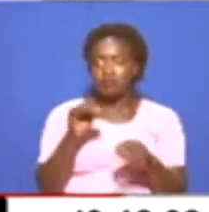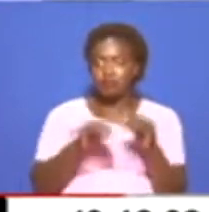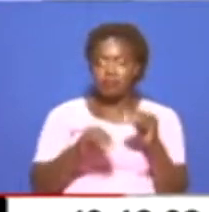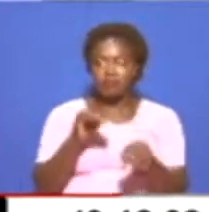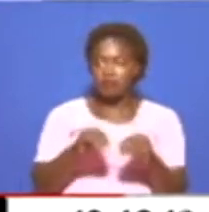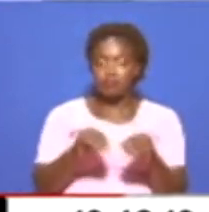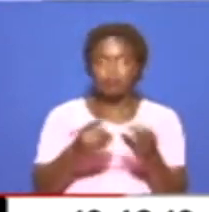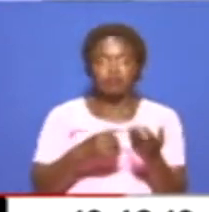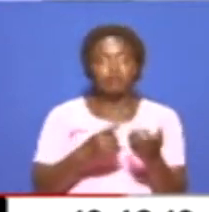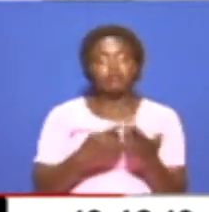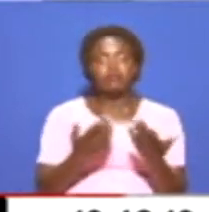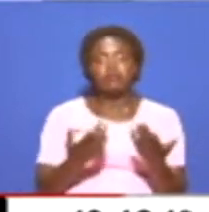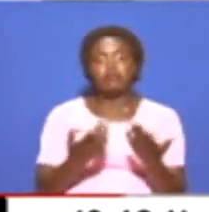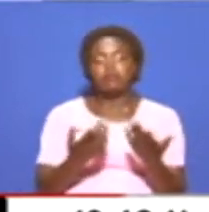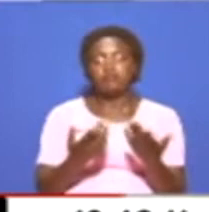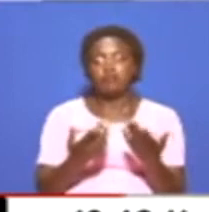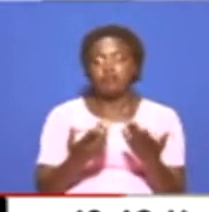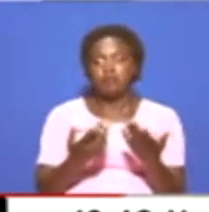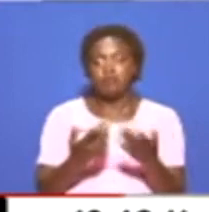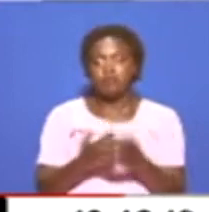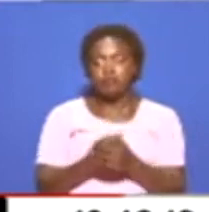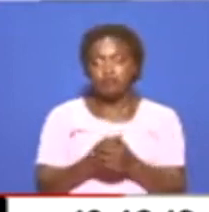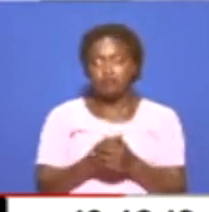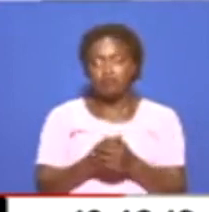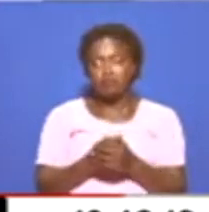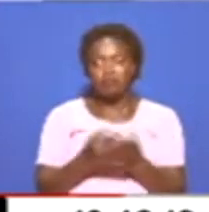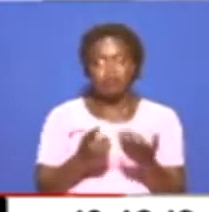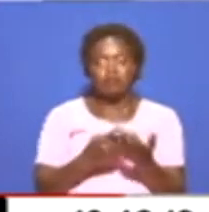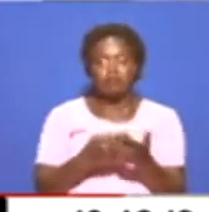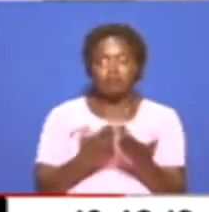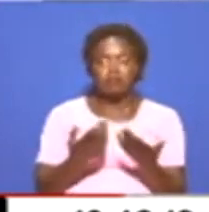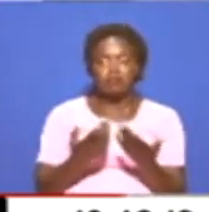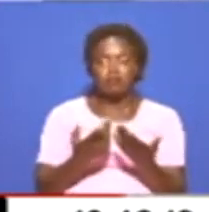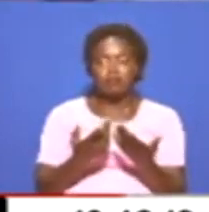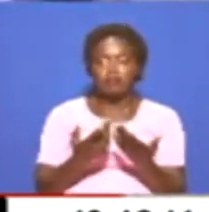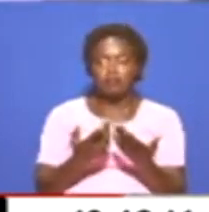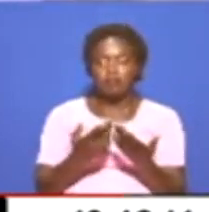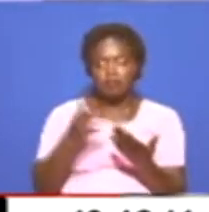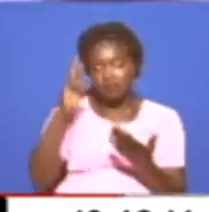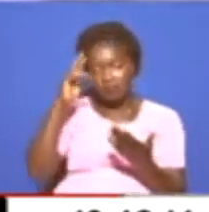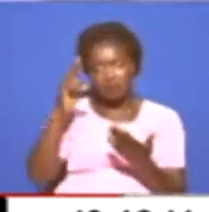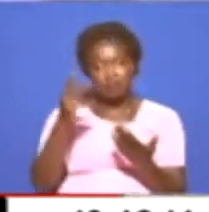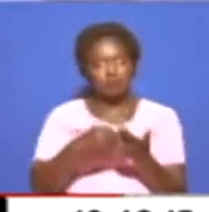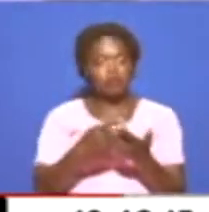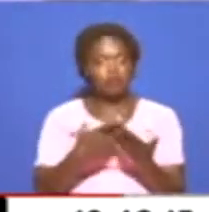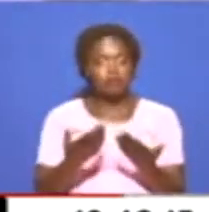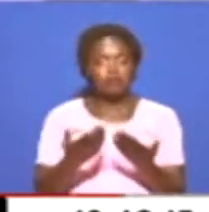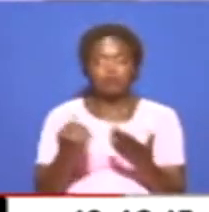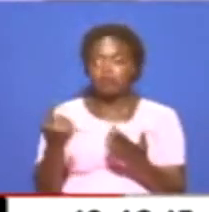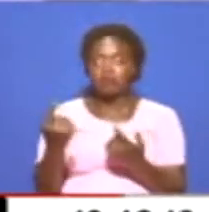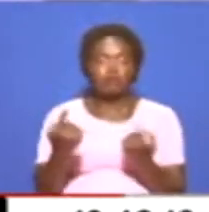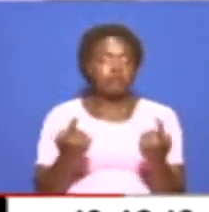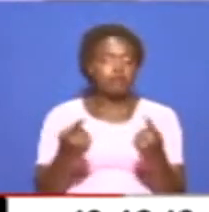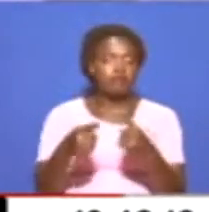numbers. It's just about numbers. Yeah. And numbers are just about making reasonable sense. So that 1 + 1, Mheshimiwa will tell you, is